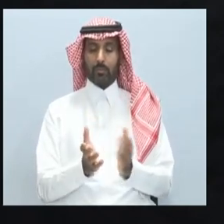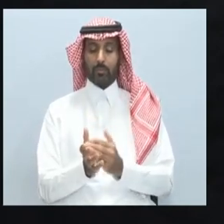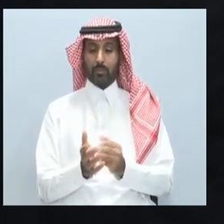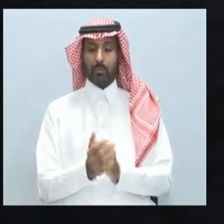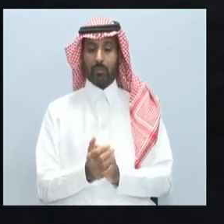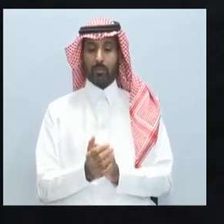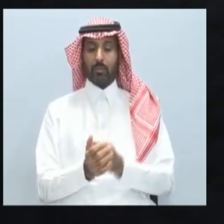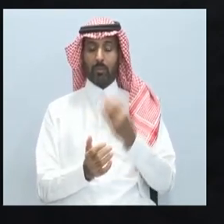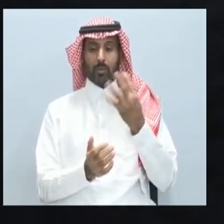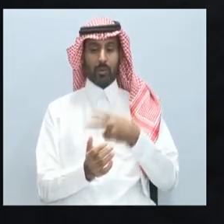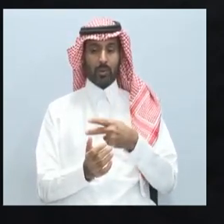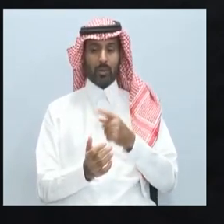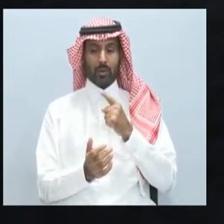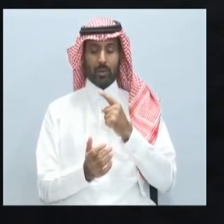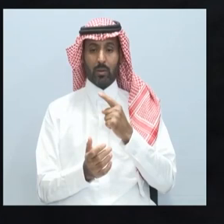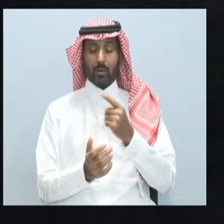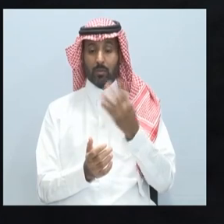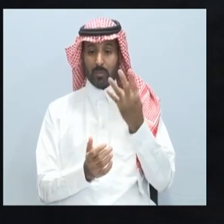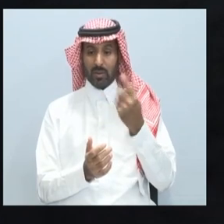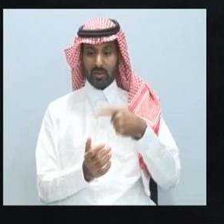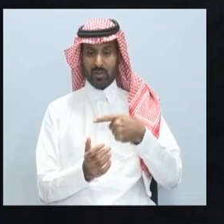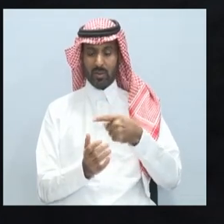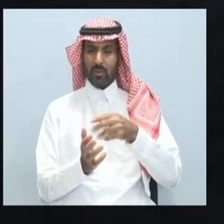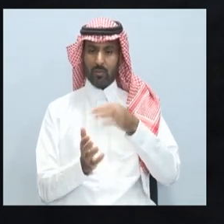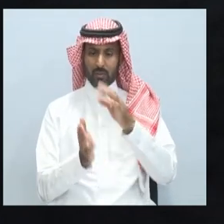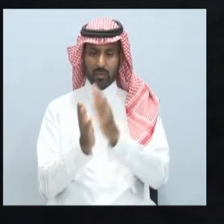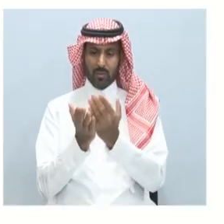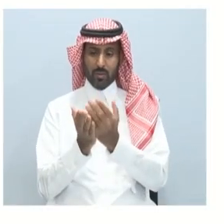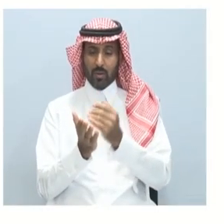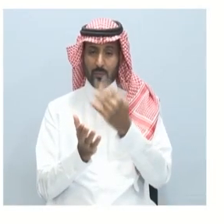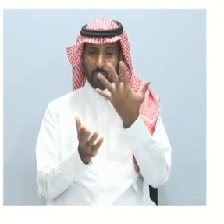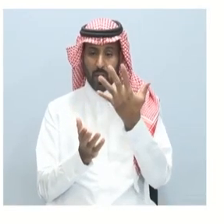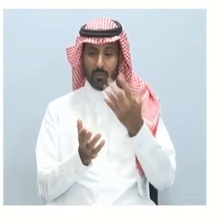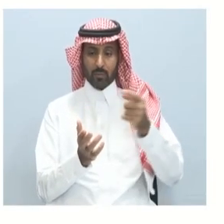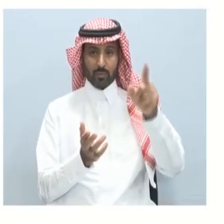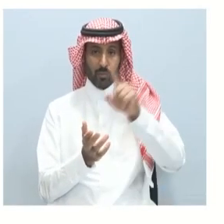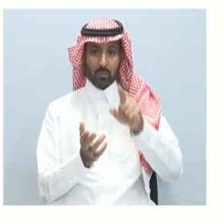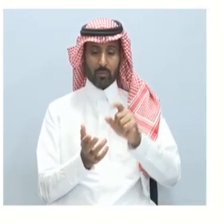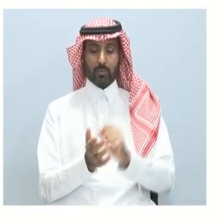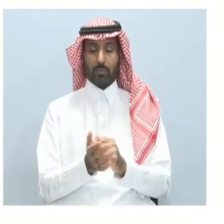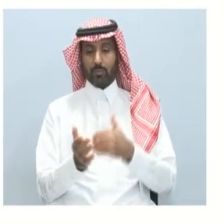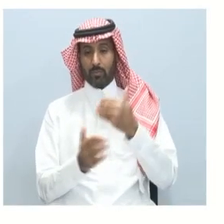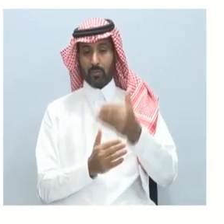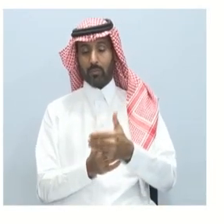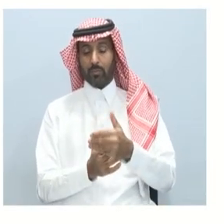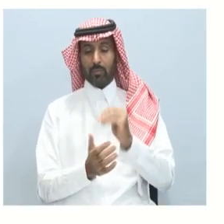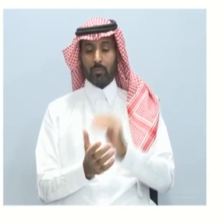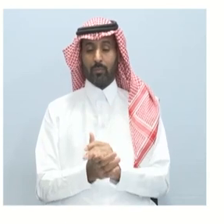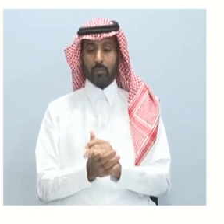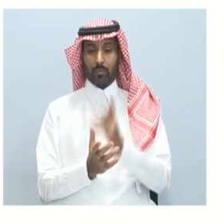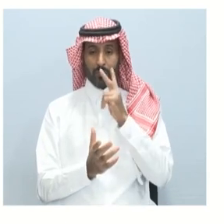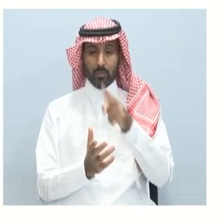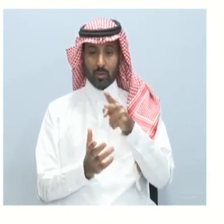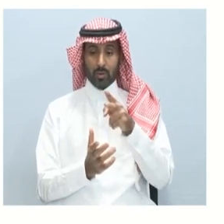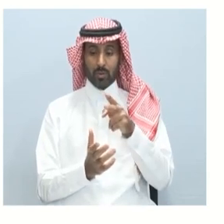just to see what are the questions we have here, five questions. We're going to read each one separately and look for the answer, or you can check